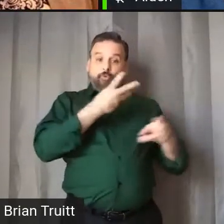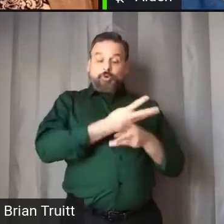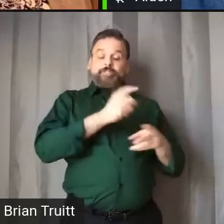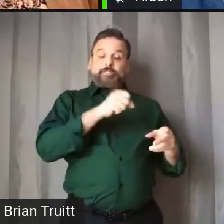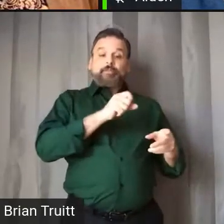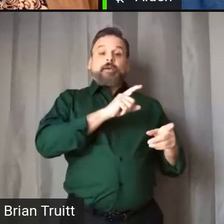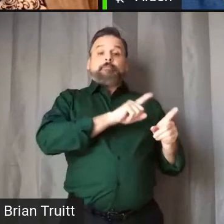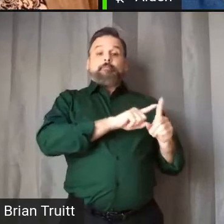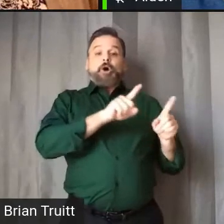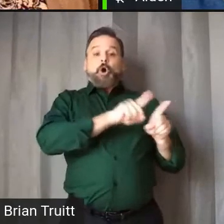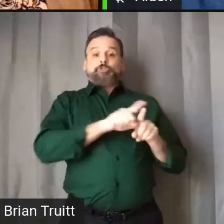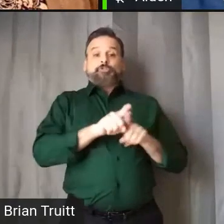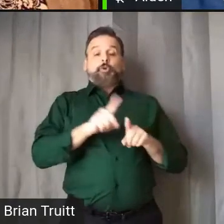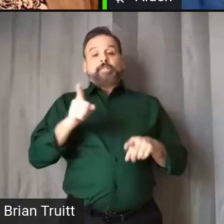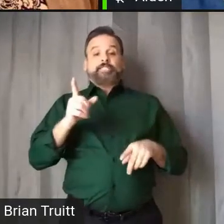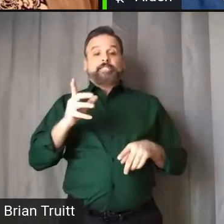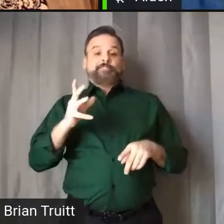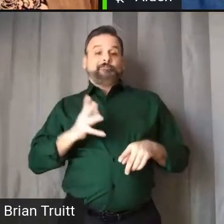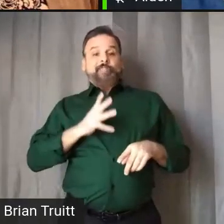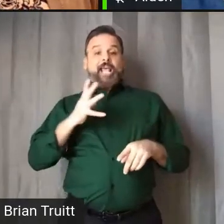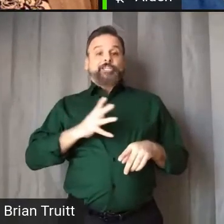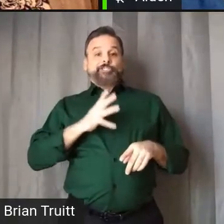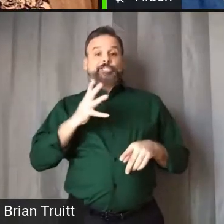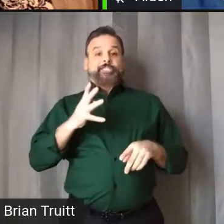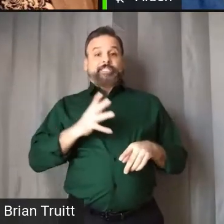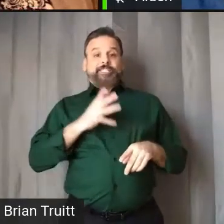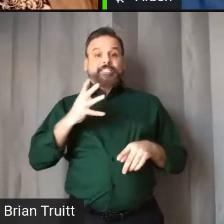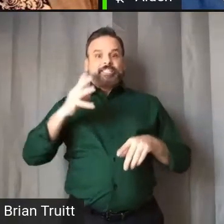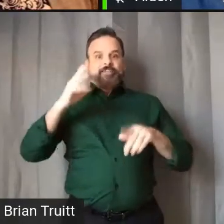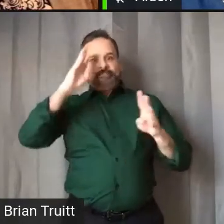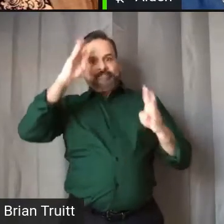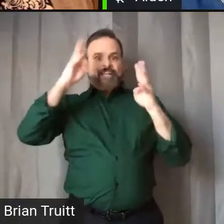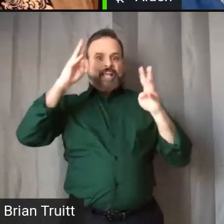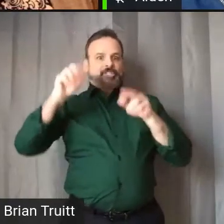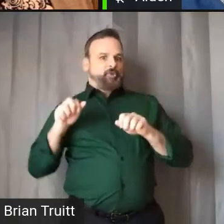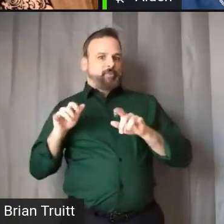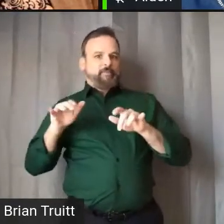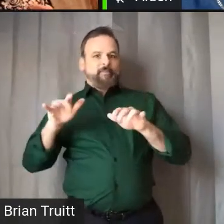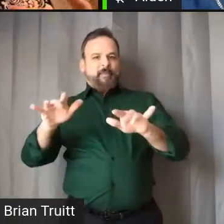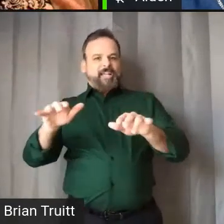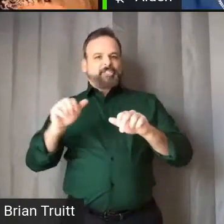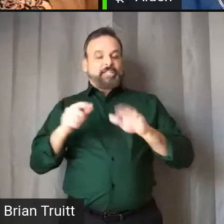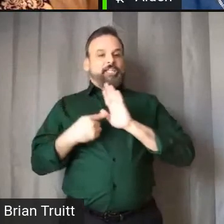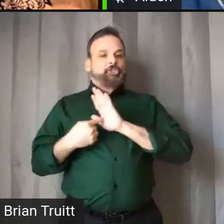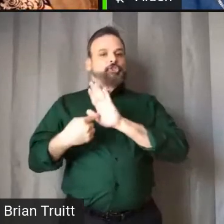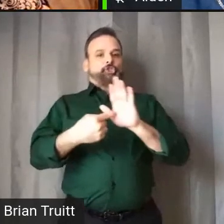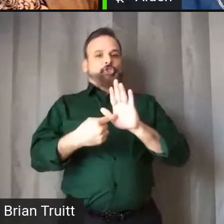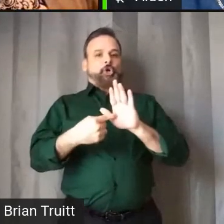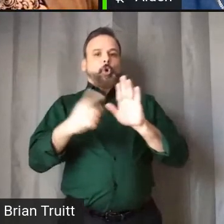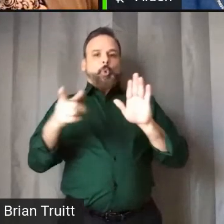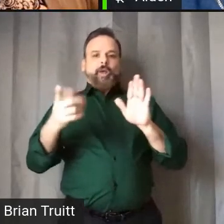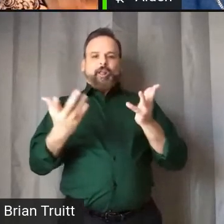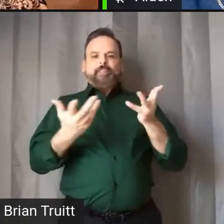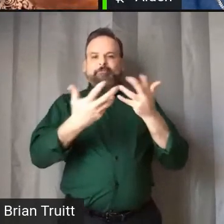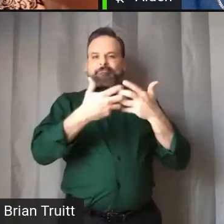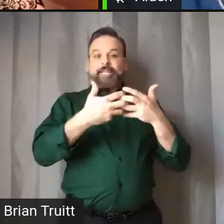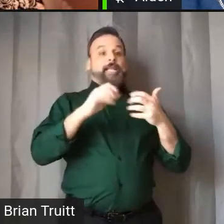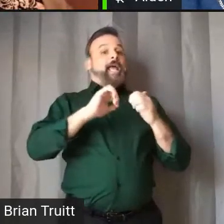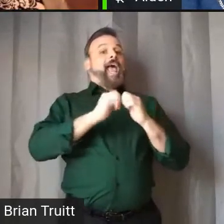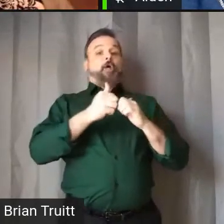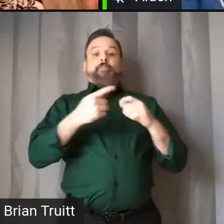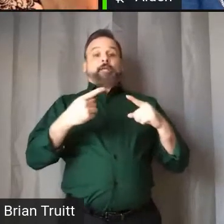kind of like flashy, kind of fantastical magic and kind of showing where they intersect and where they don't, and kind of